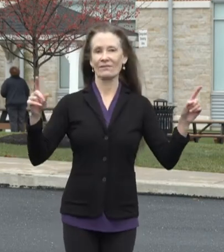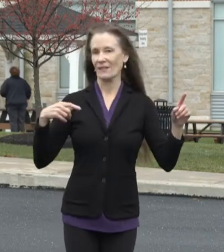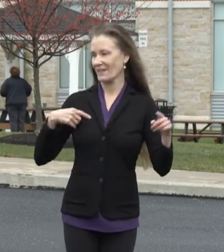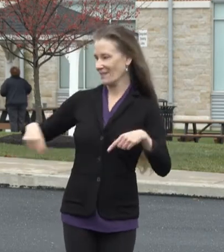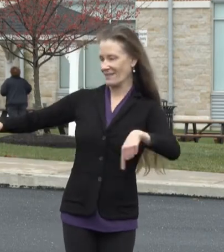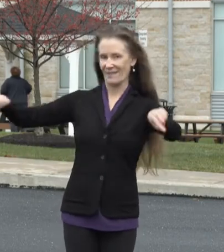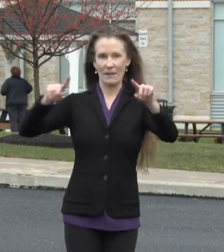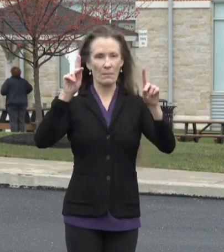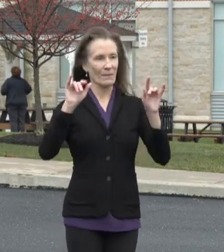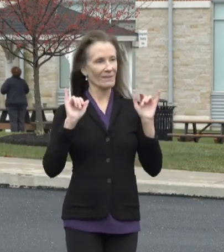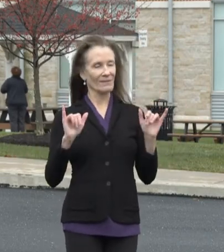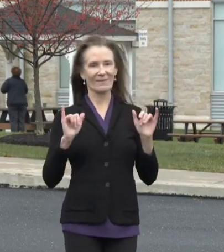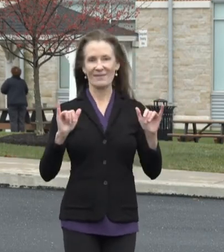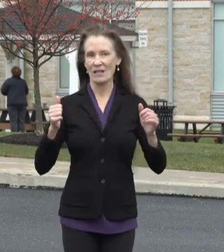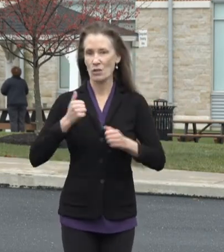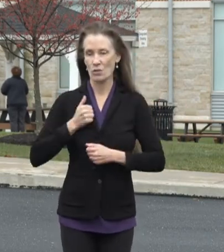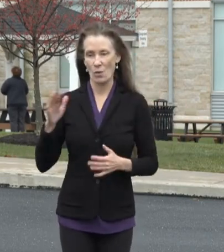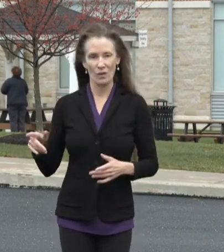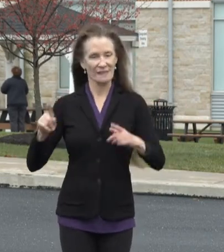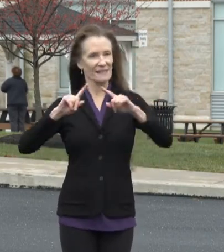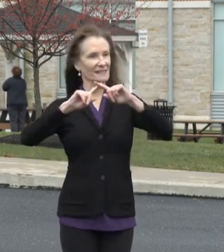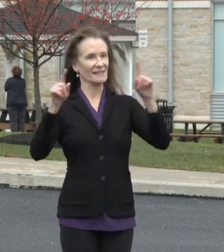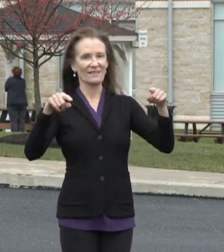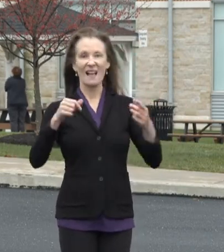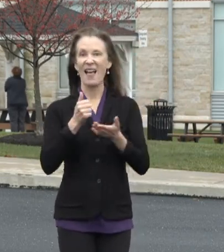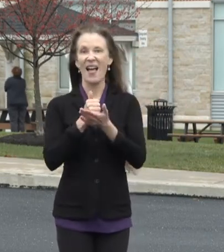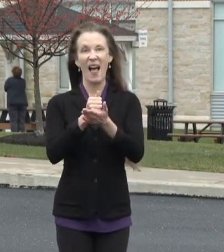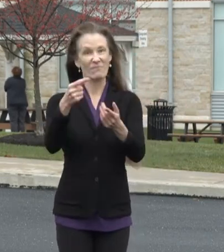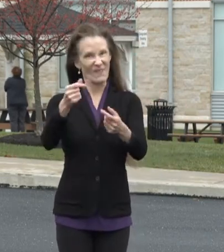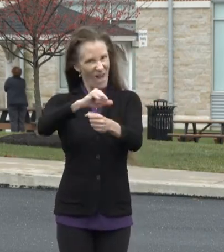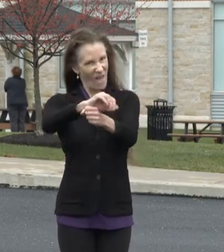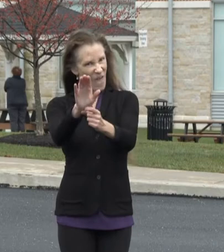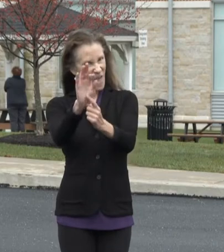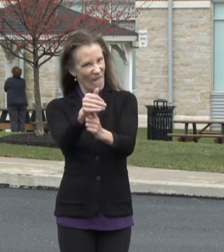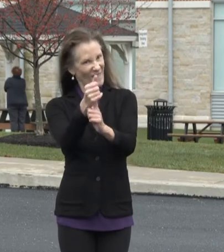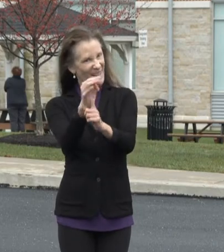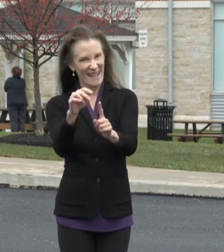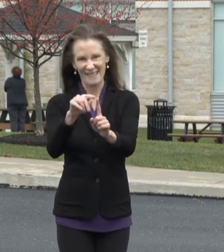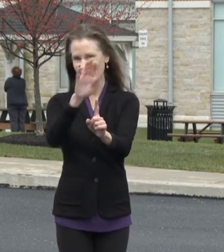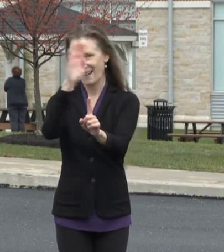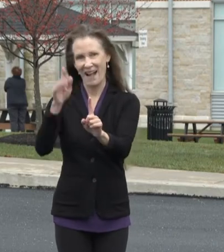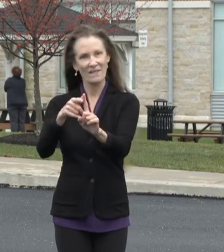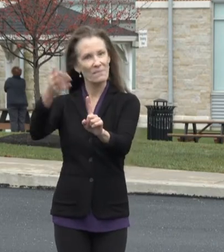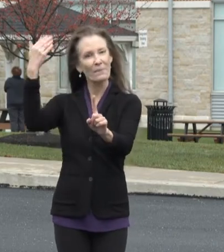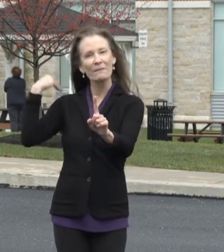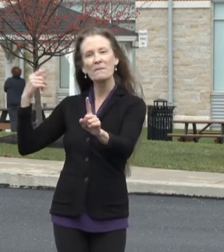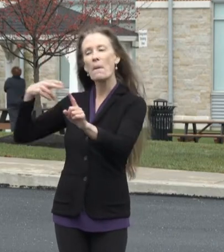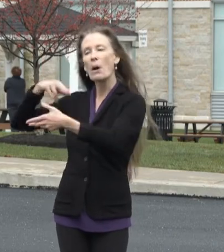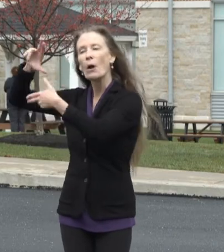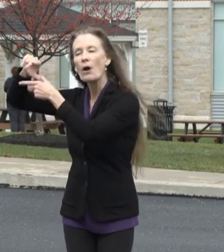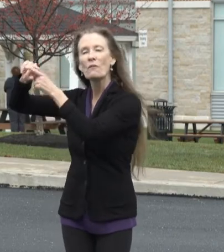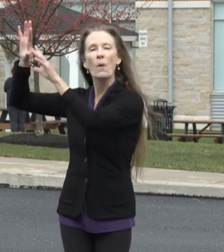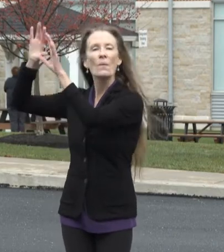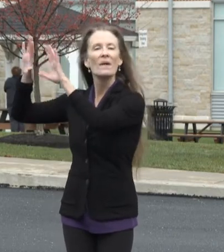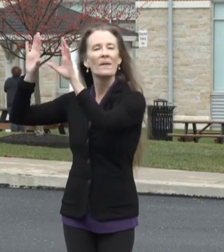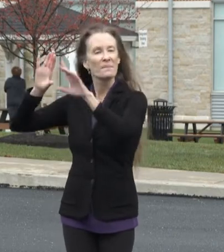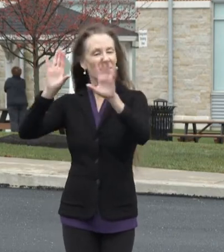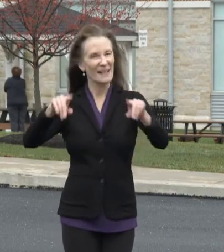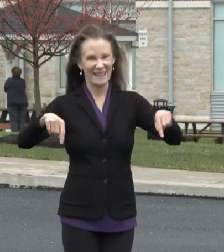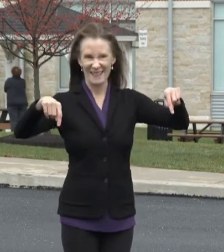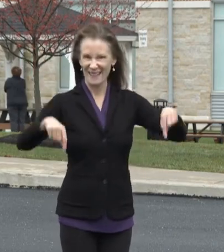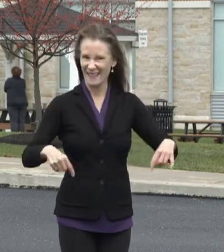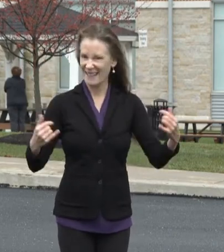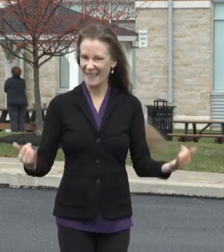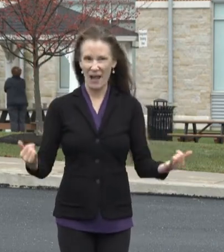soldiers to respond. And I think the Guard is uniquely placed that we were able to bring on nurses, medics,